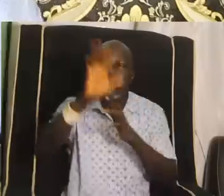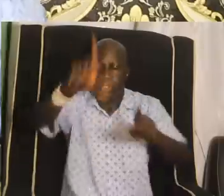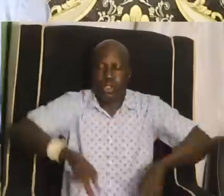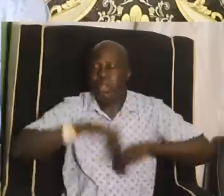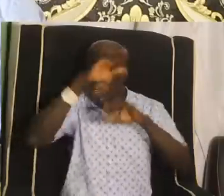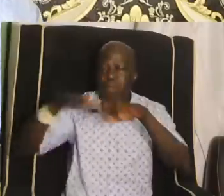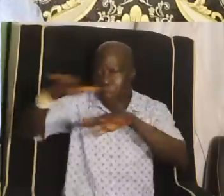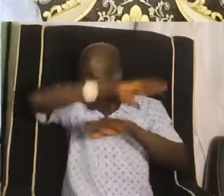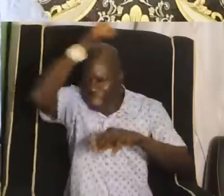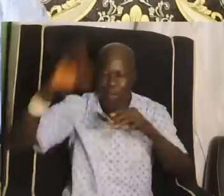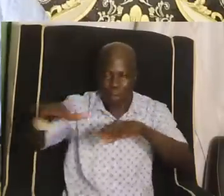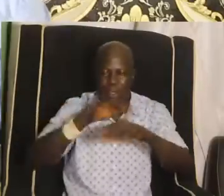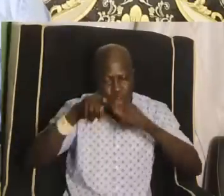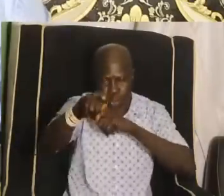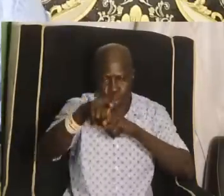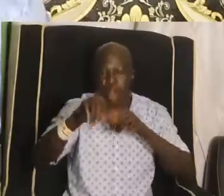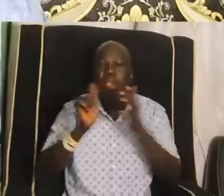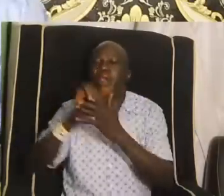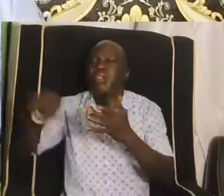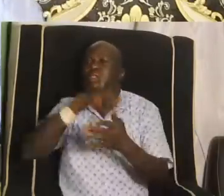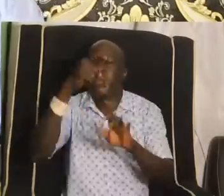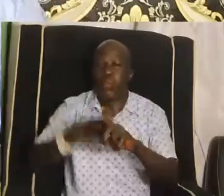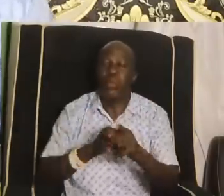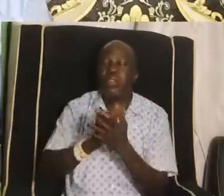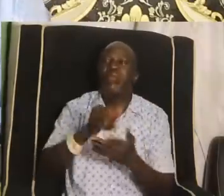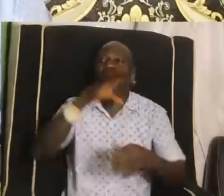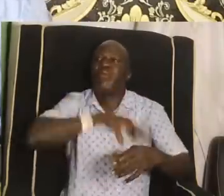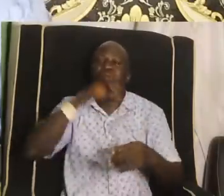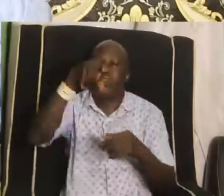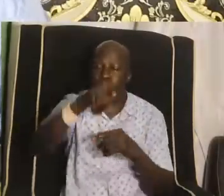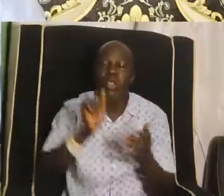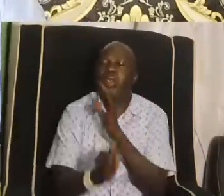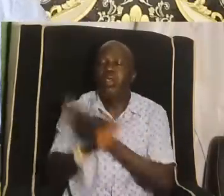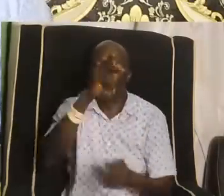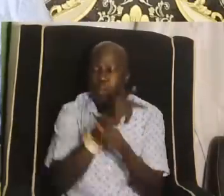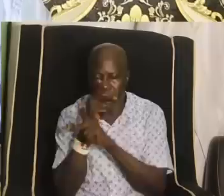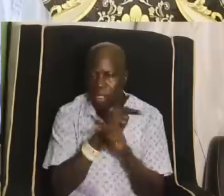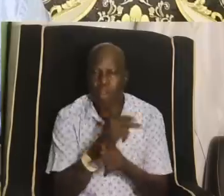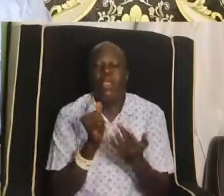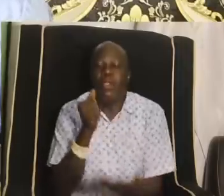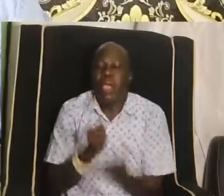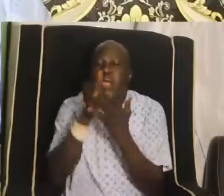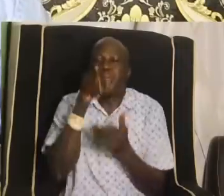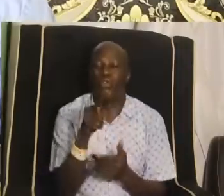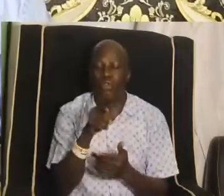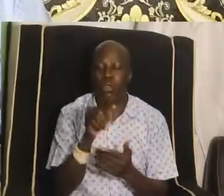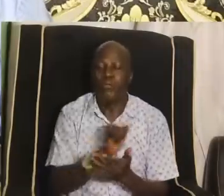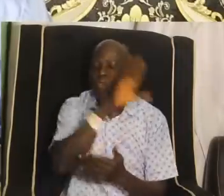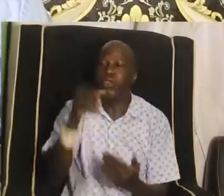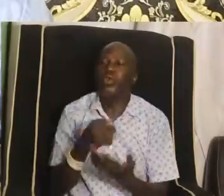Jesus, that's your life will overcome you. This will be profitable for you. God will protect you and help